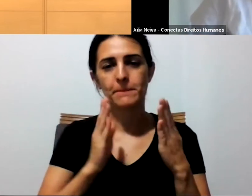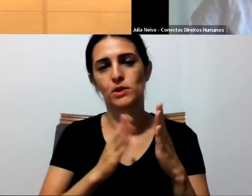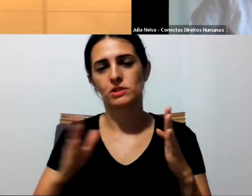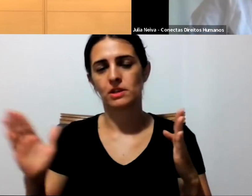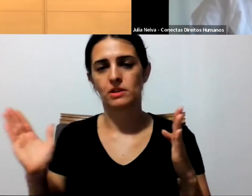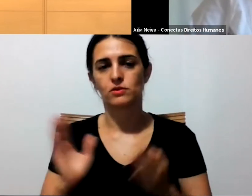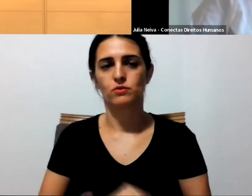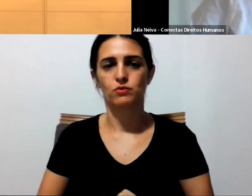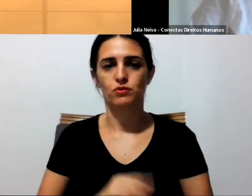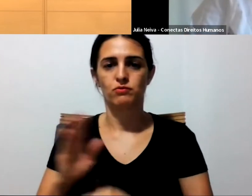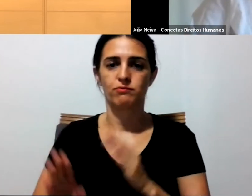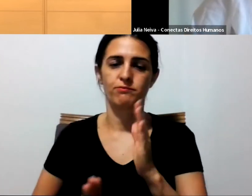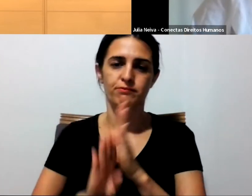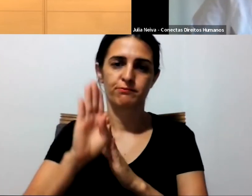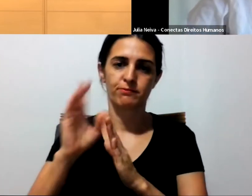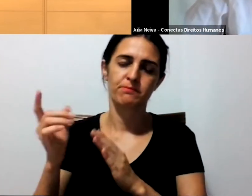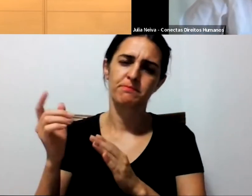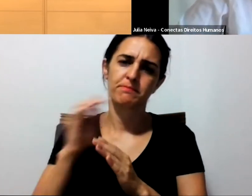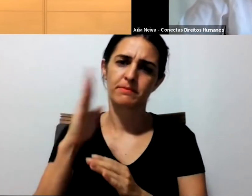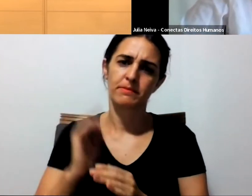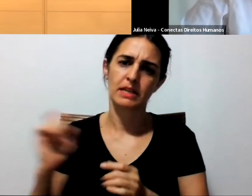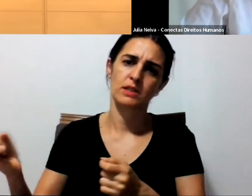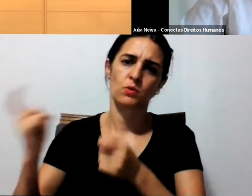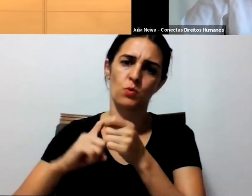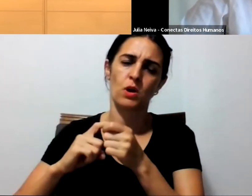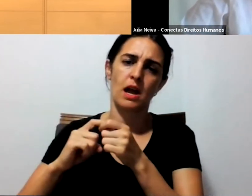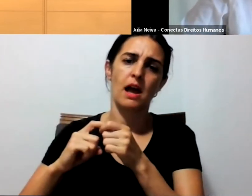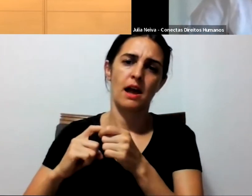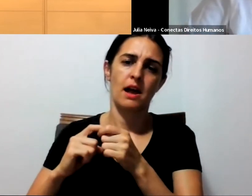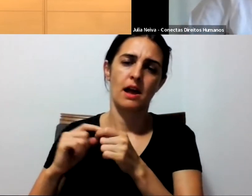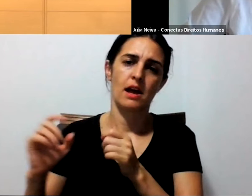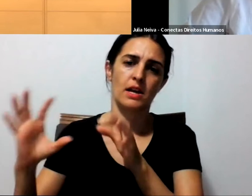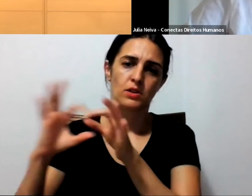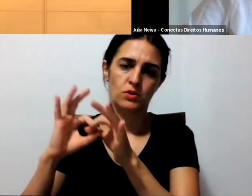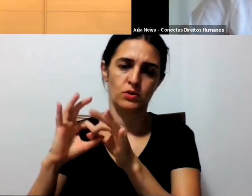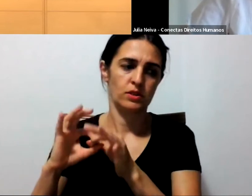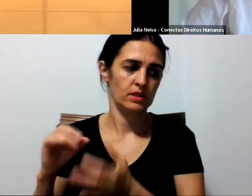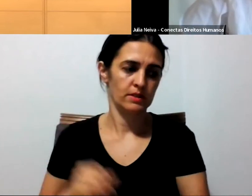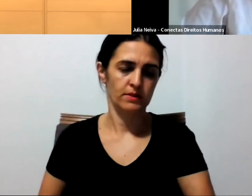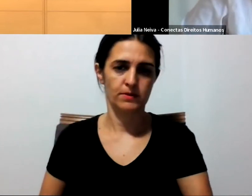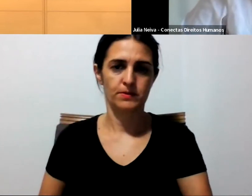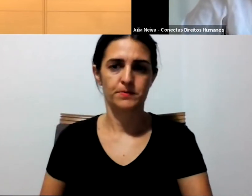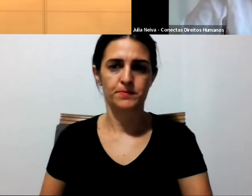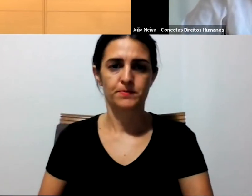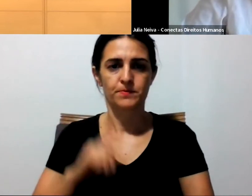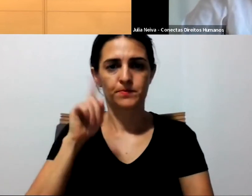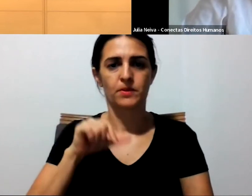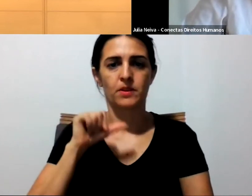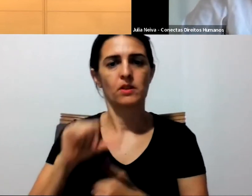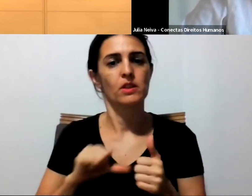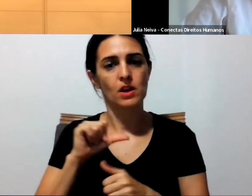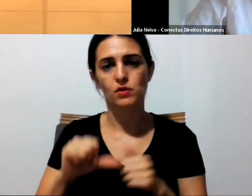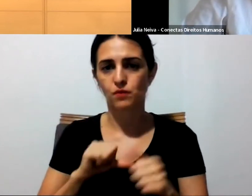it supports countries to change policies, to adopt policies. I mean, not sure whether we